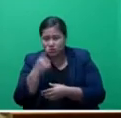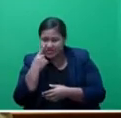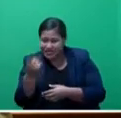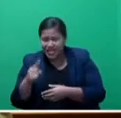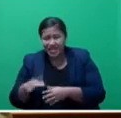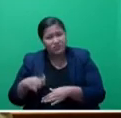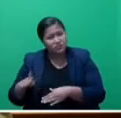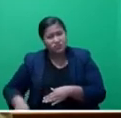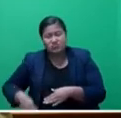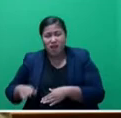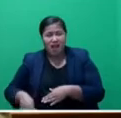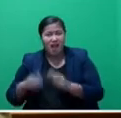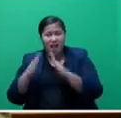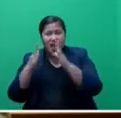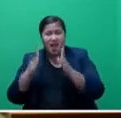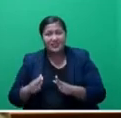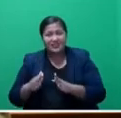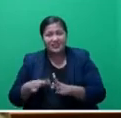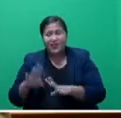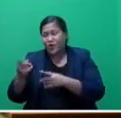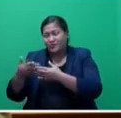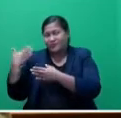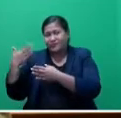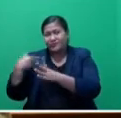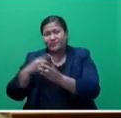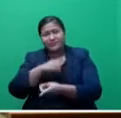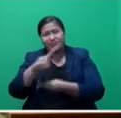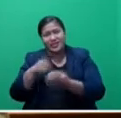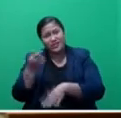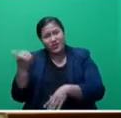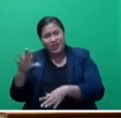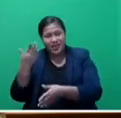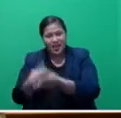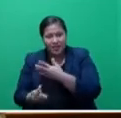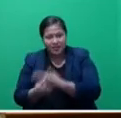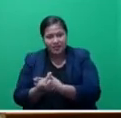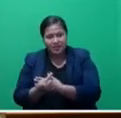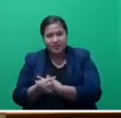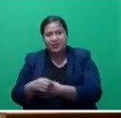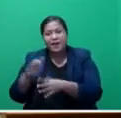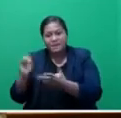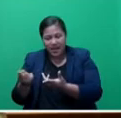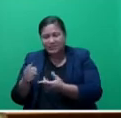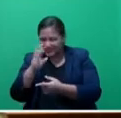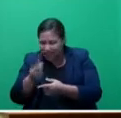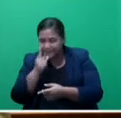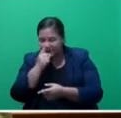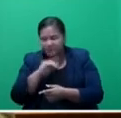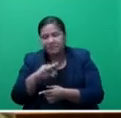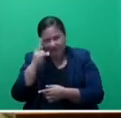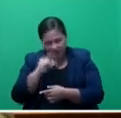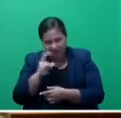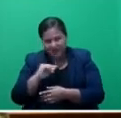housing, those affected by previous disasters, able to rebuild their homes without assistance. My last limb